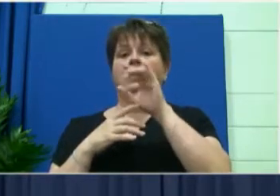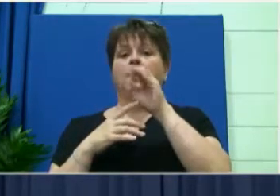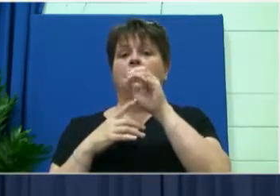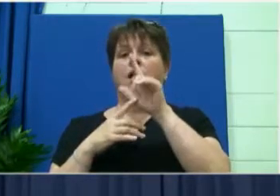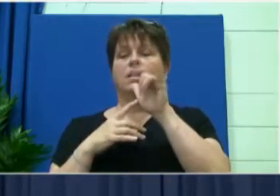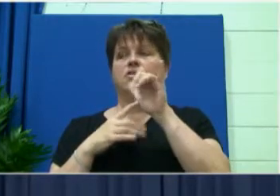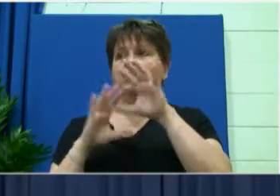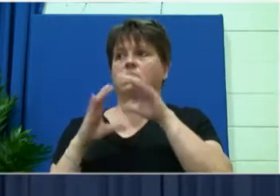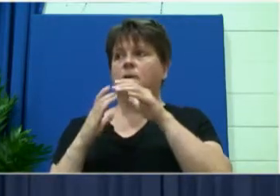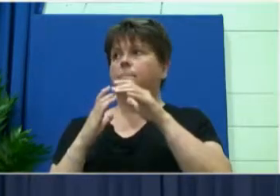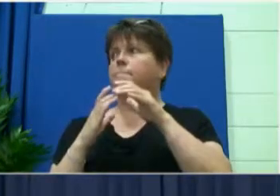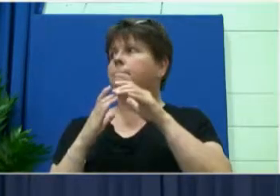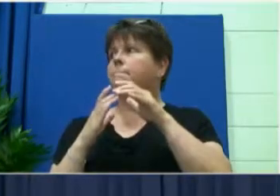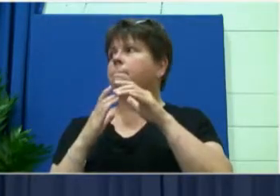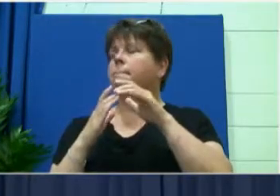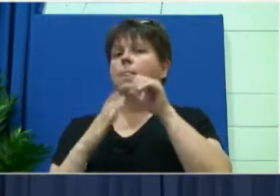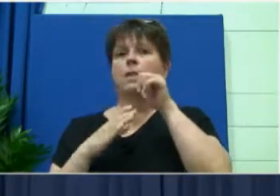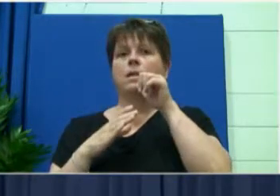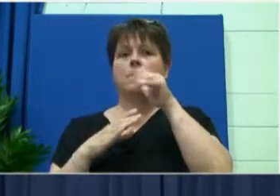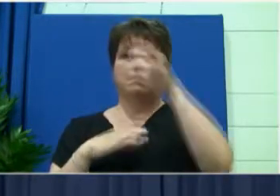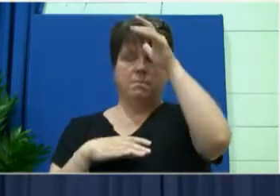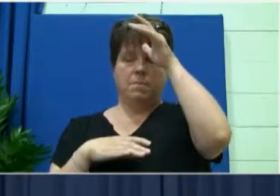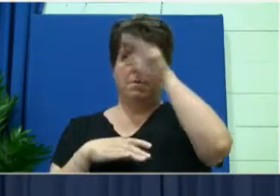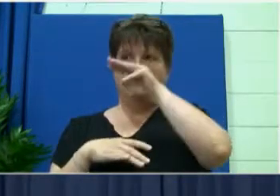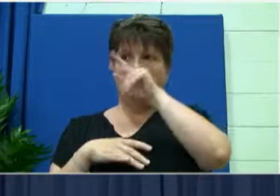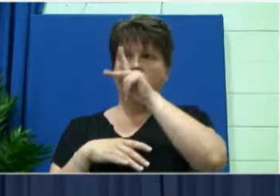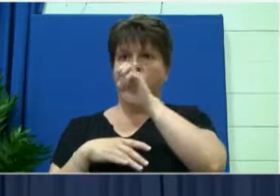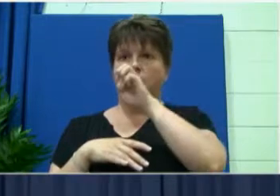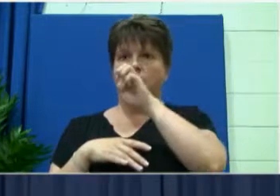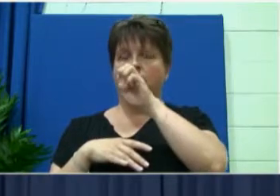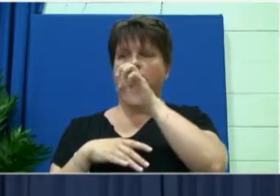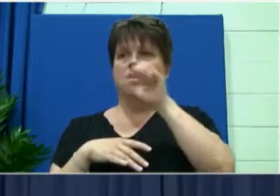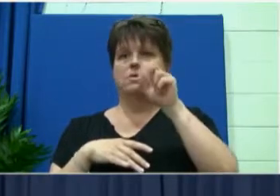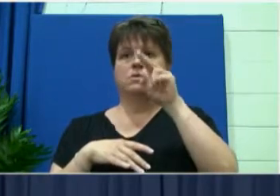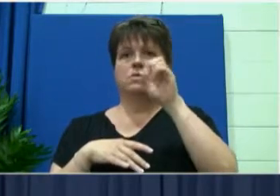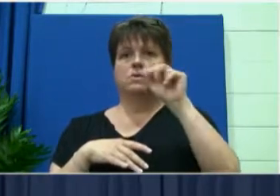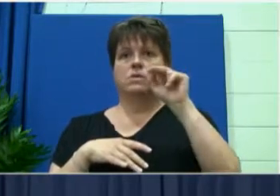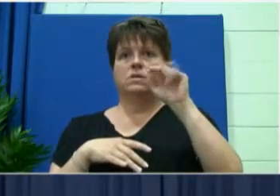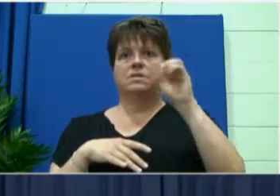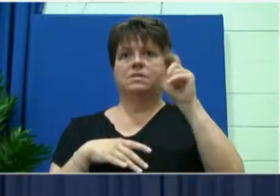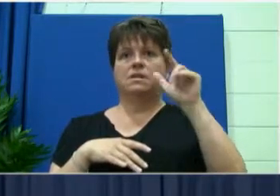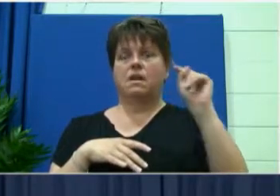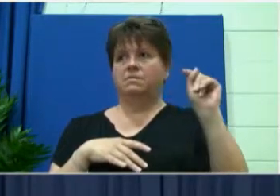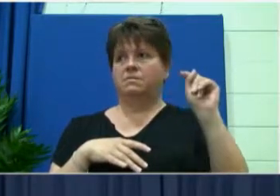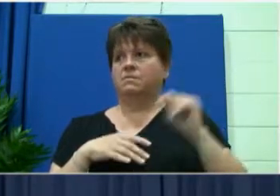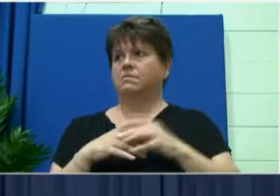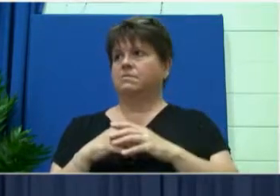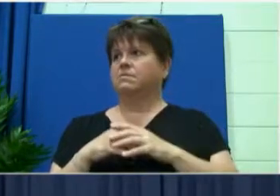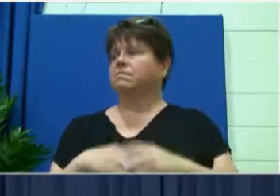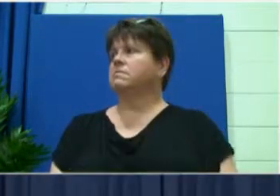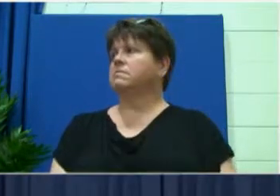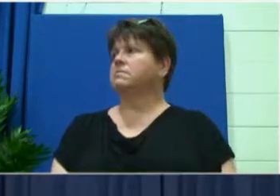Club. Jessica is the daughter of Mike Holthouse and Susan Scott.